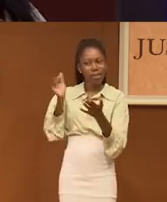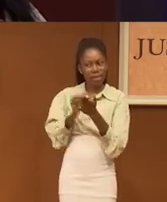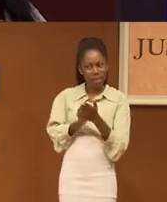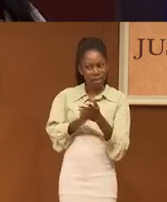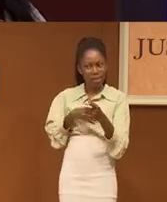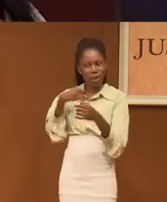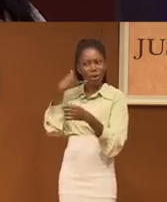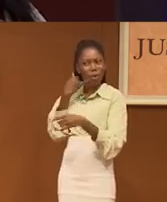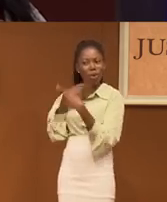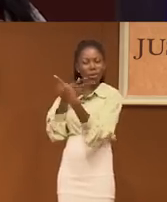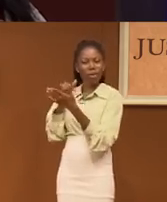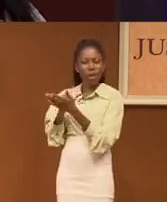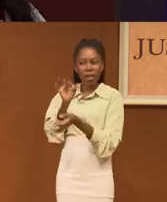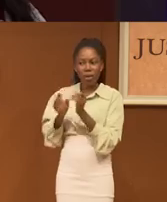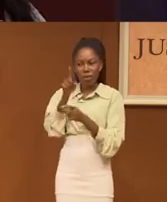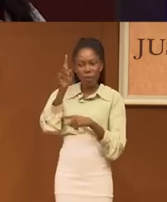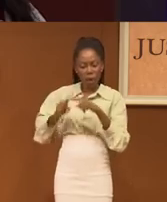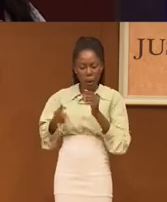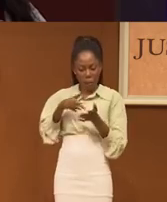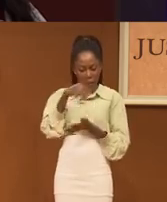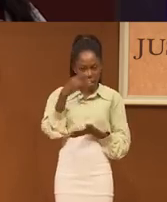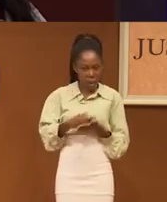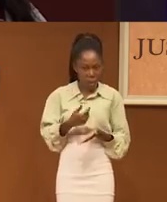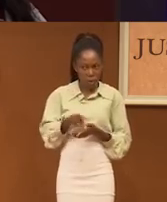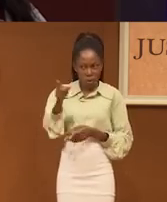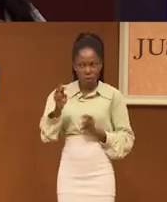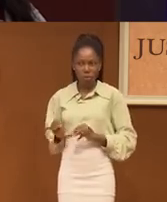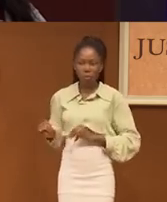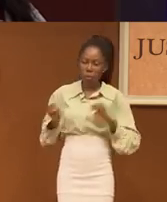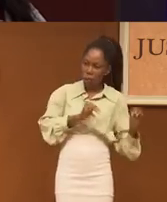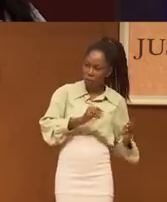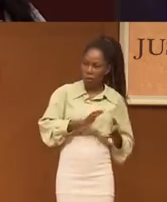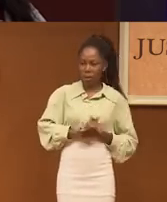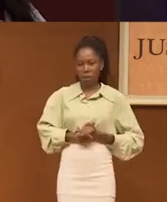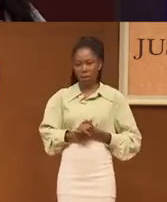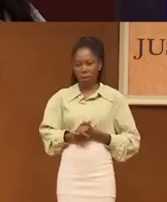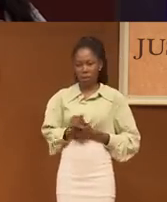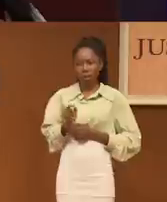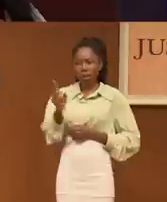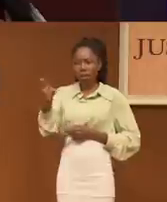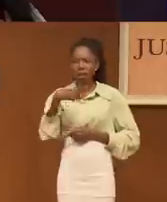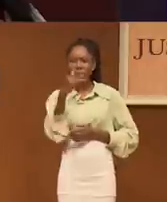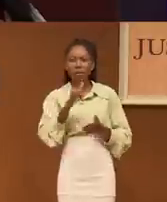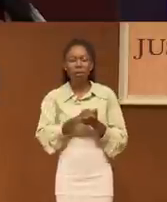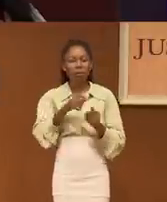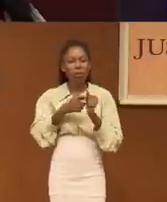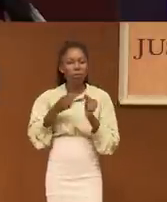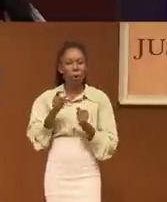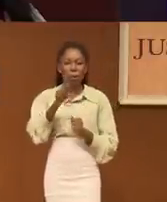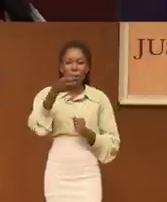to this day, you should not be able to pay, we should move. So, now you should be patient with us from 200, from 150 to 200